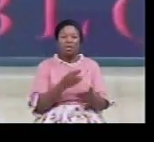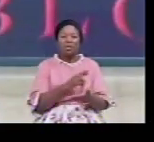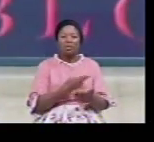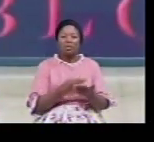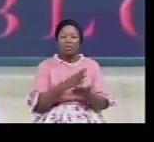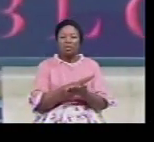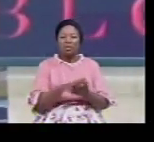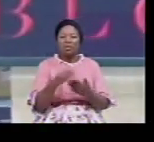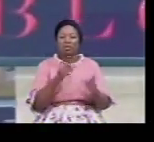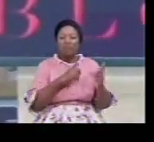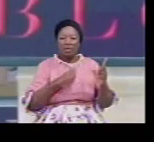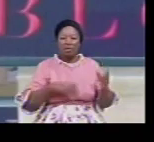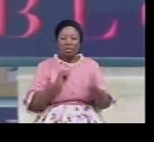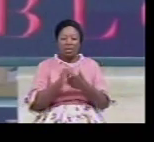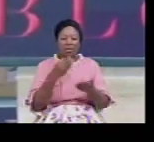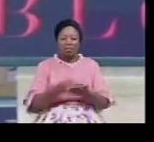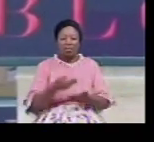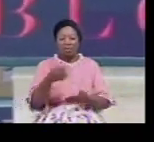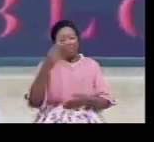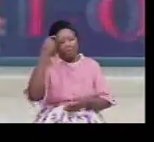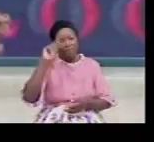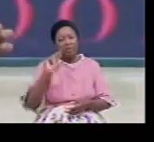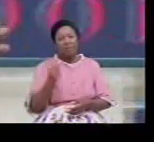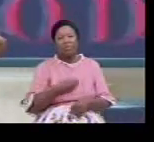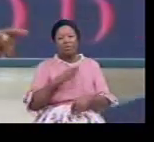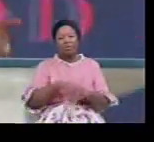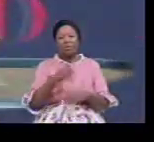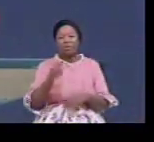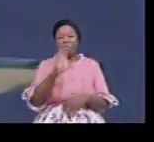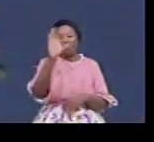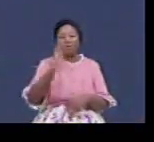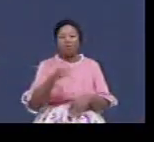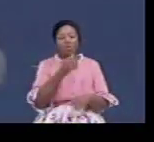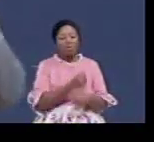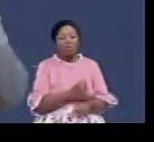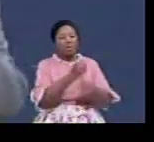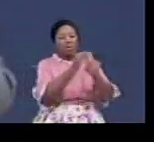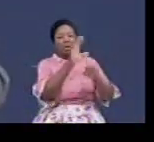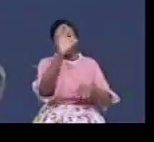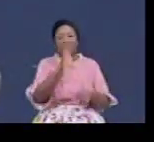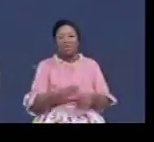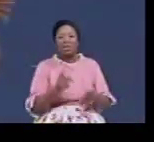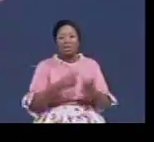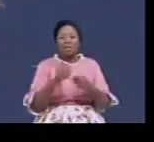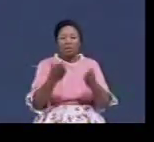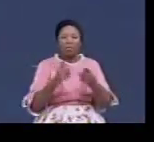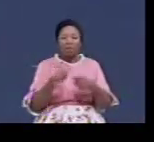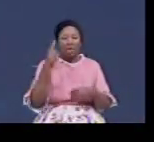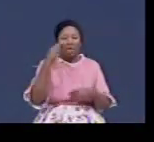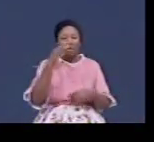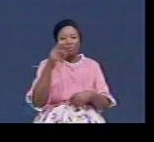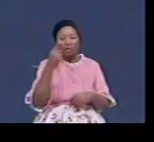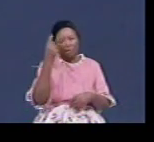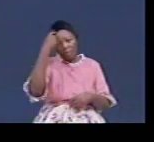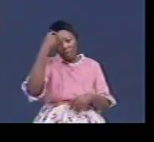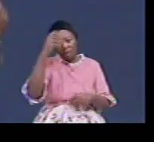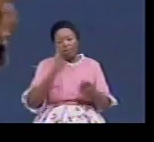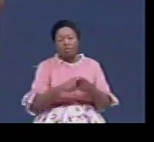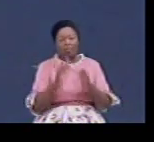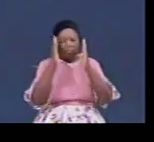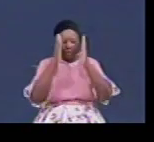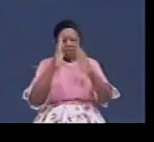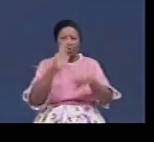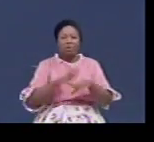he purchased for us on the cross of Calvary. And he wants the eyes of your mind to focus on